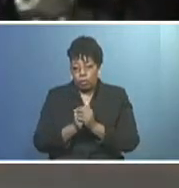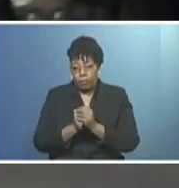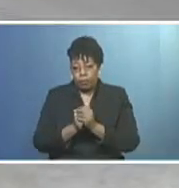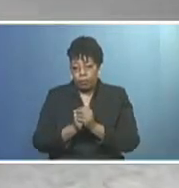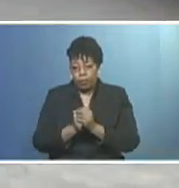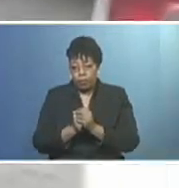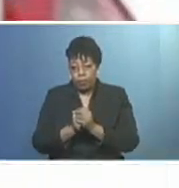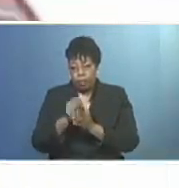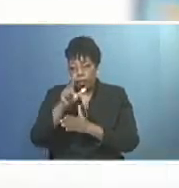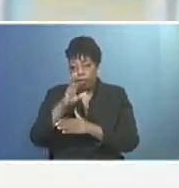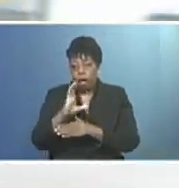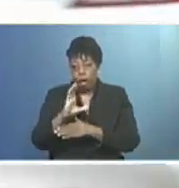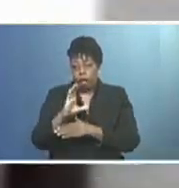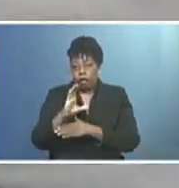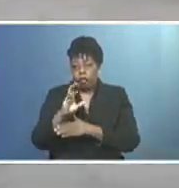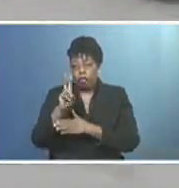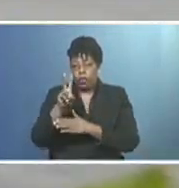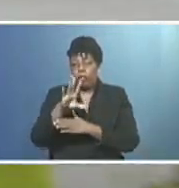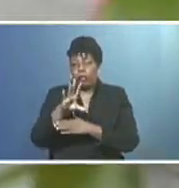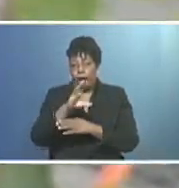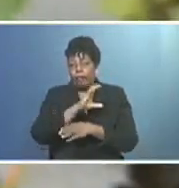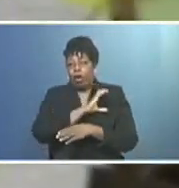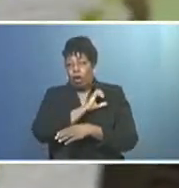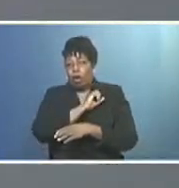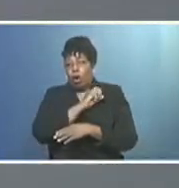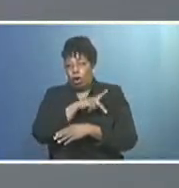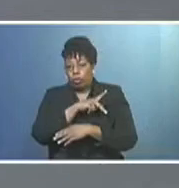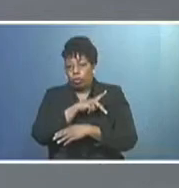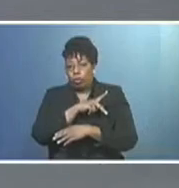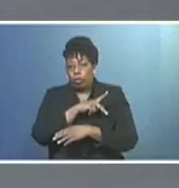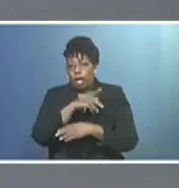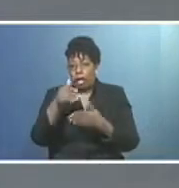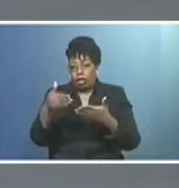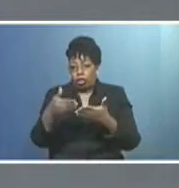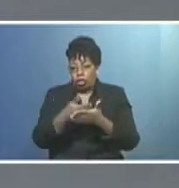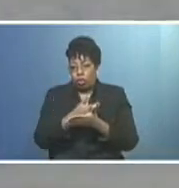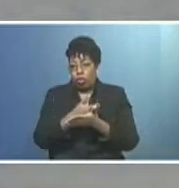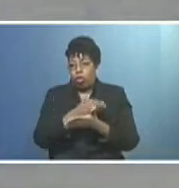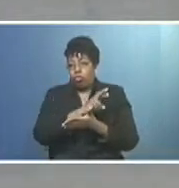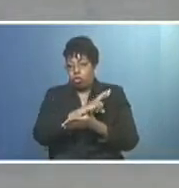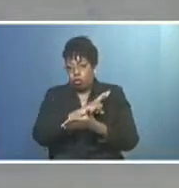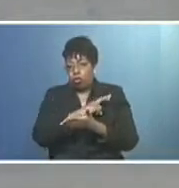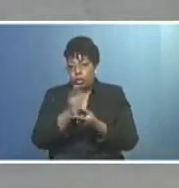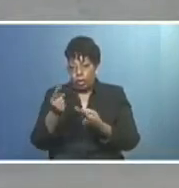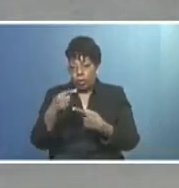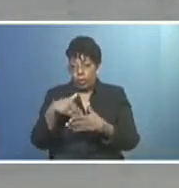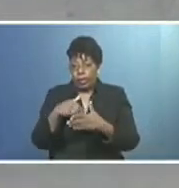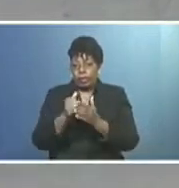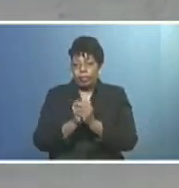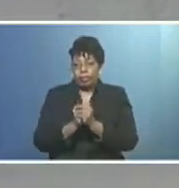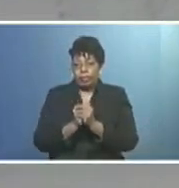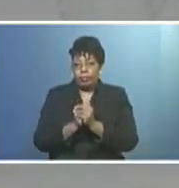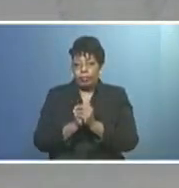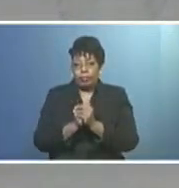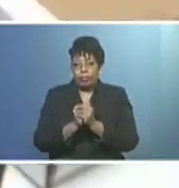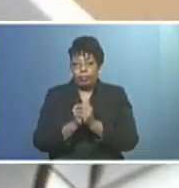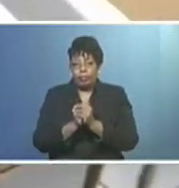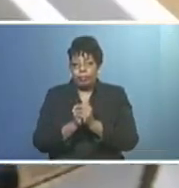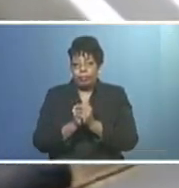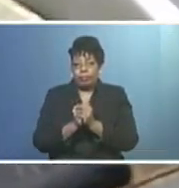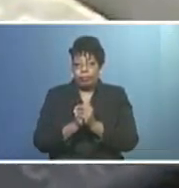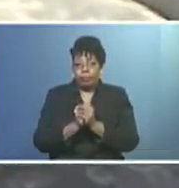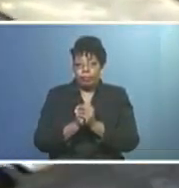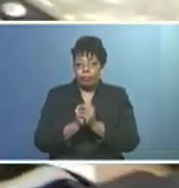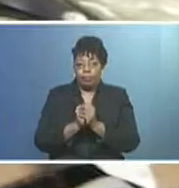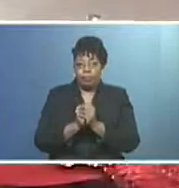sergeants, 325 corporals, and 100 new recruits on the way. Keishla Adderley, ZNS